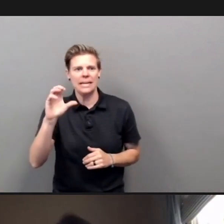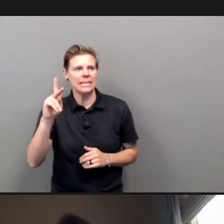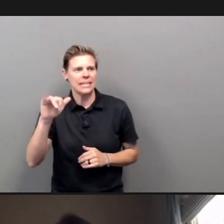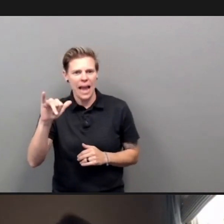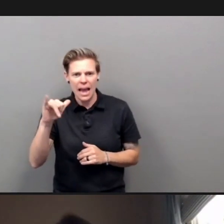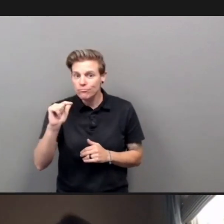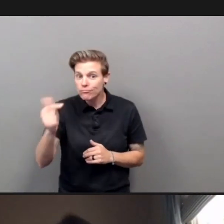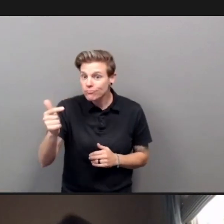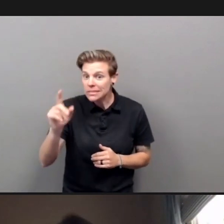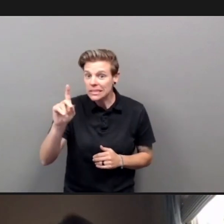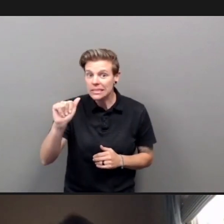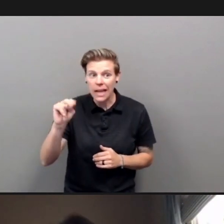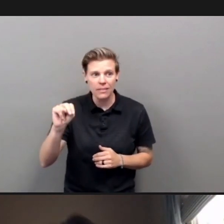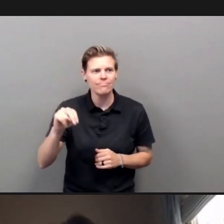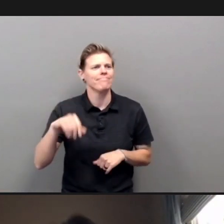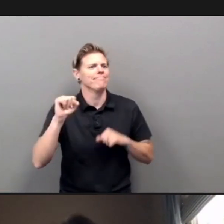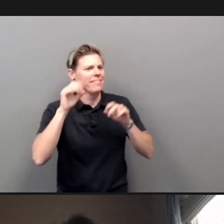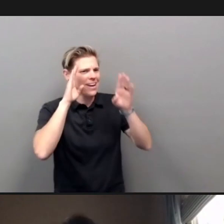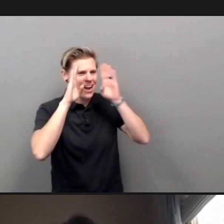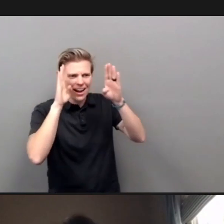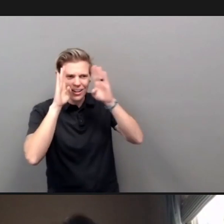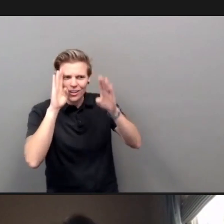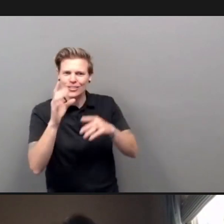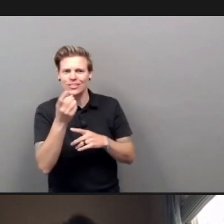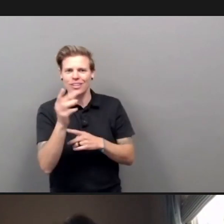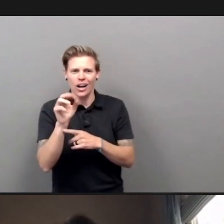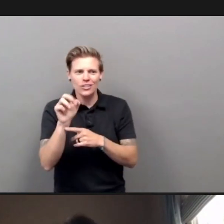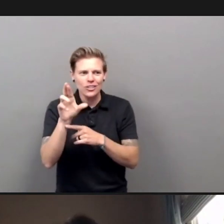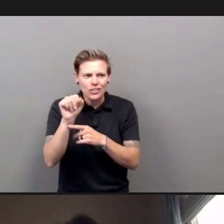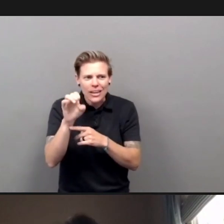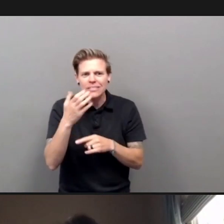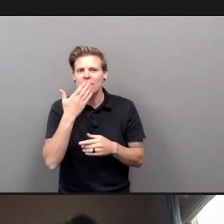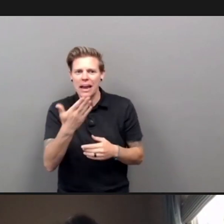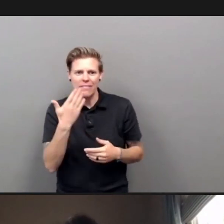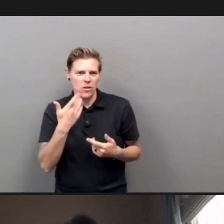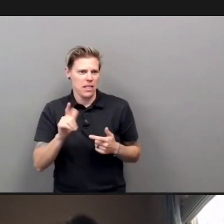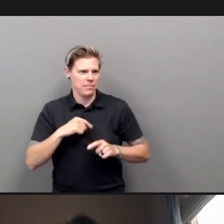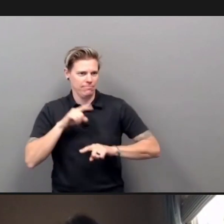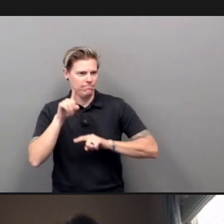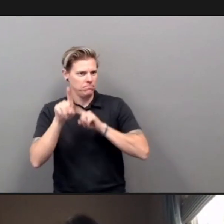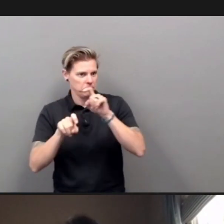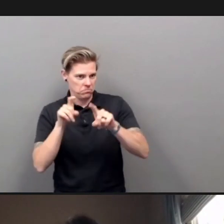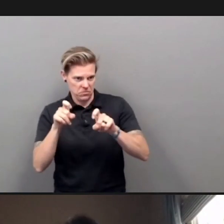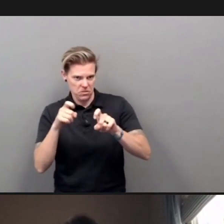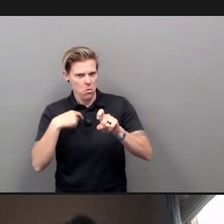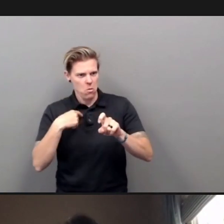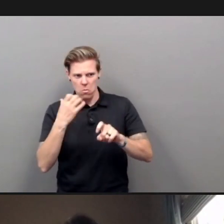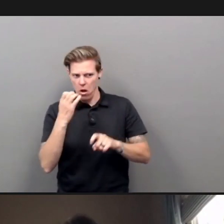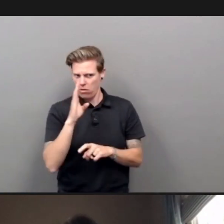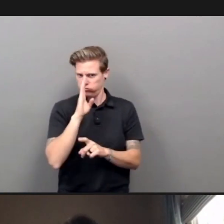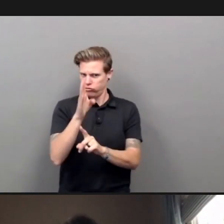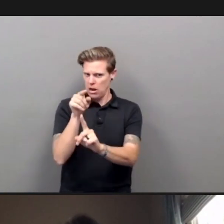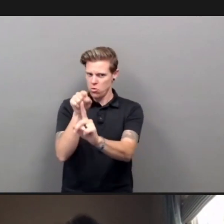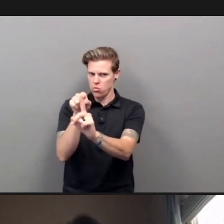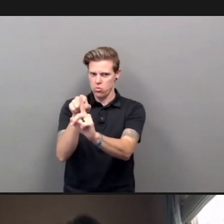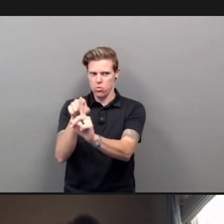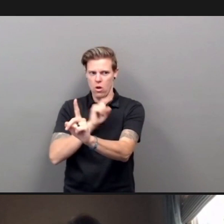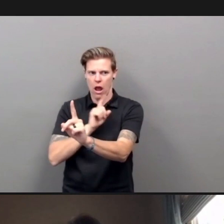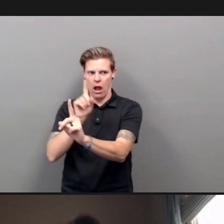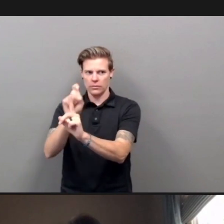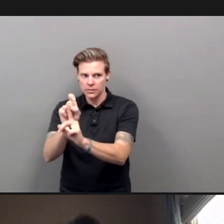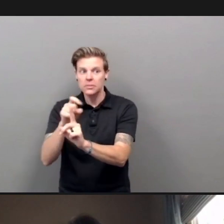Hi, Dr. Scrace. Thank you for taking our questions. This is probably for you, and I'm Dan McKay with the Albuquerque Journal.